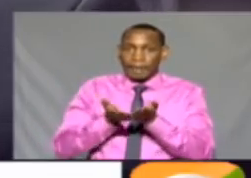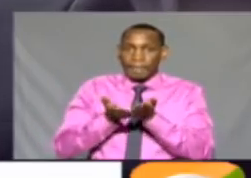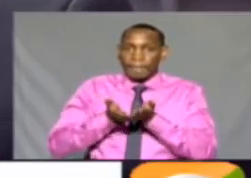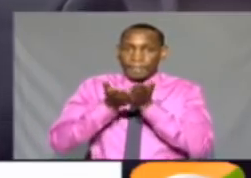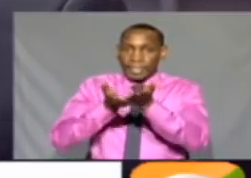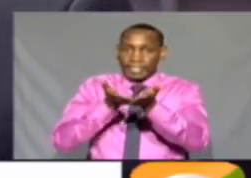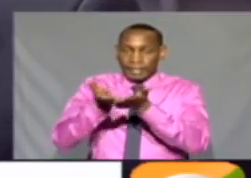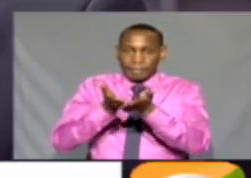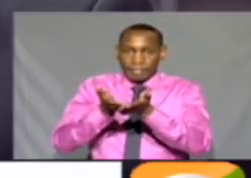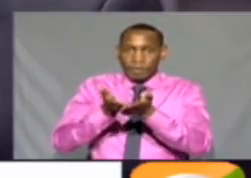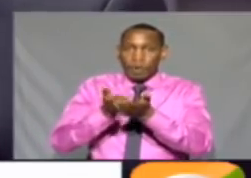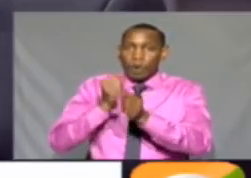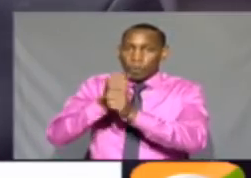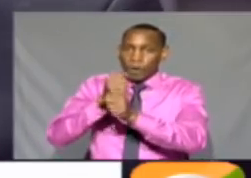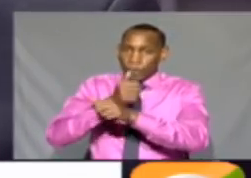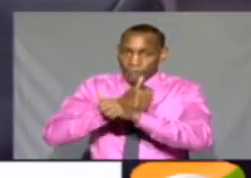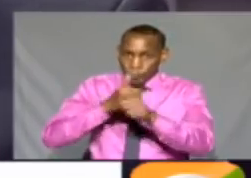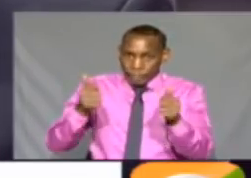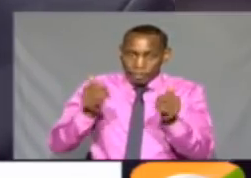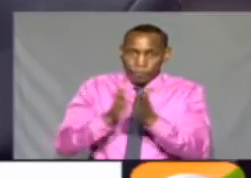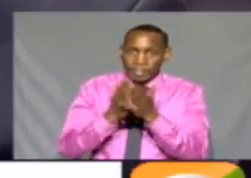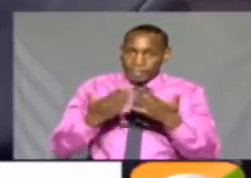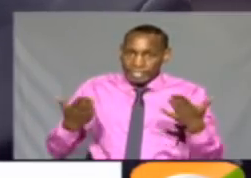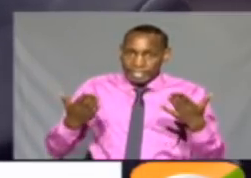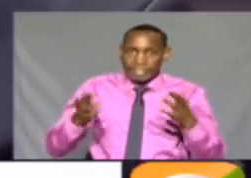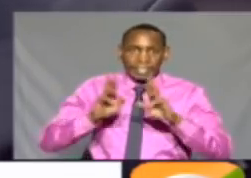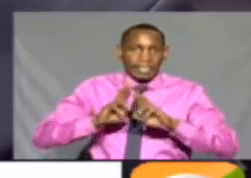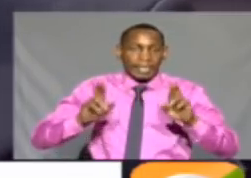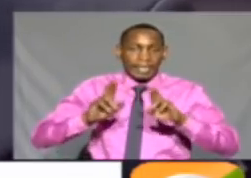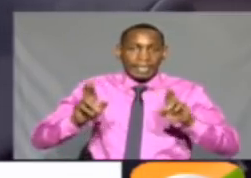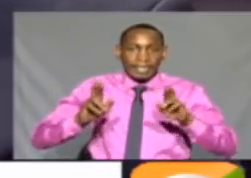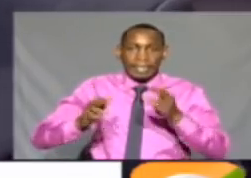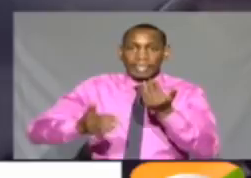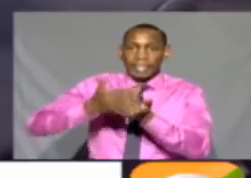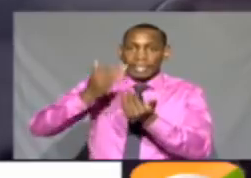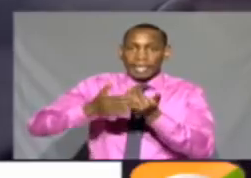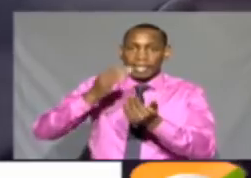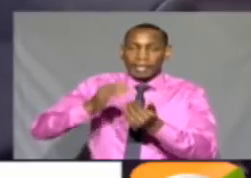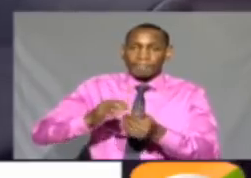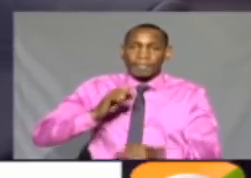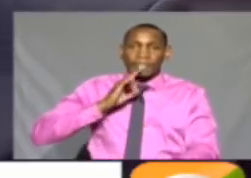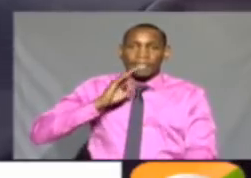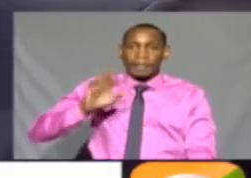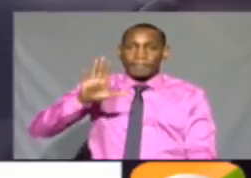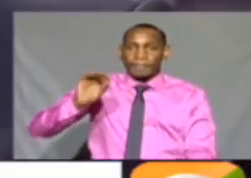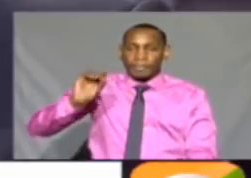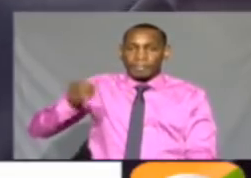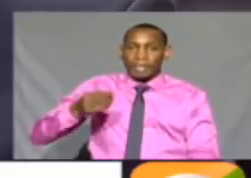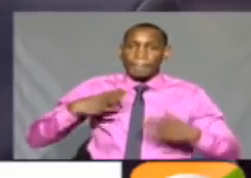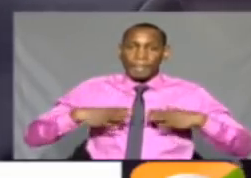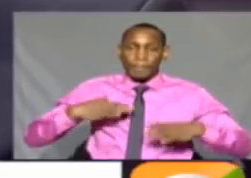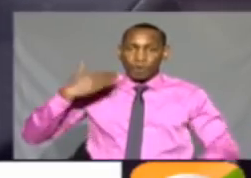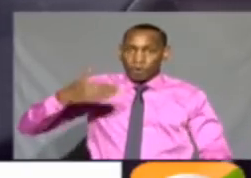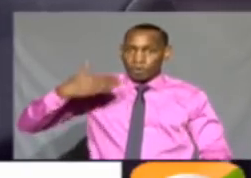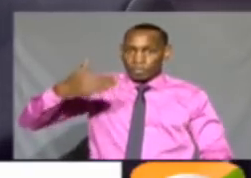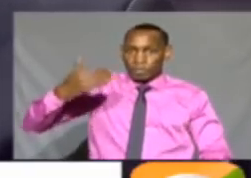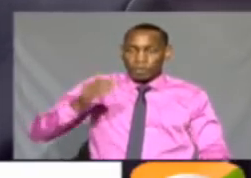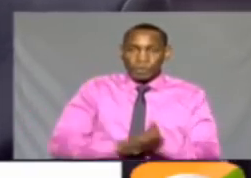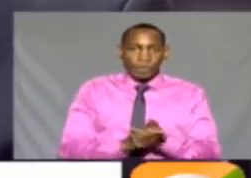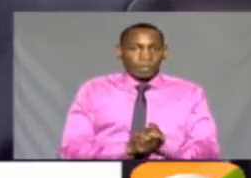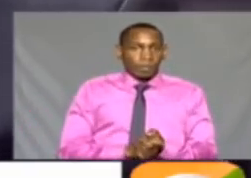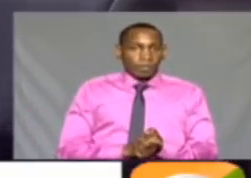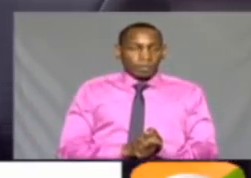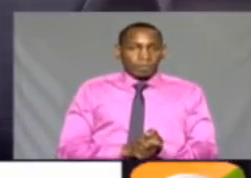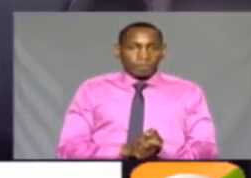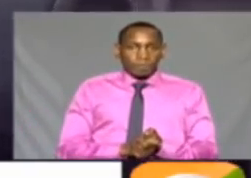a functional body well equipped to take care of 350,000 people every day and over 6, who are using vehicles. That facility.